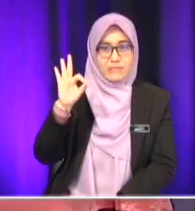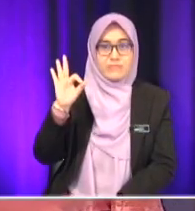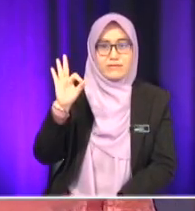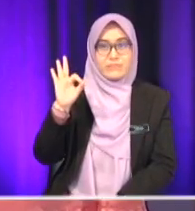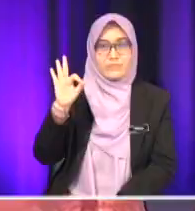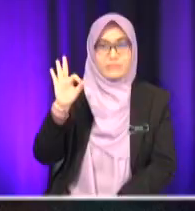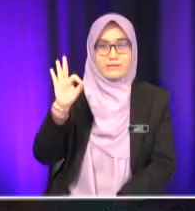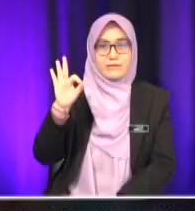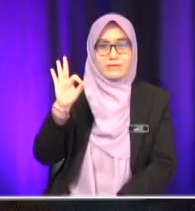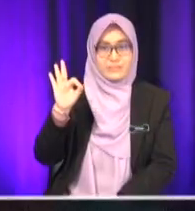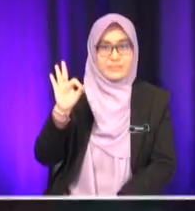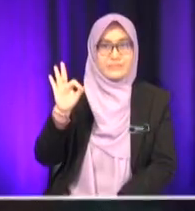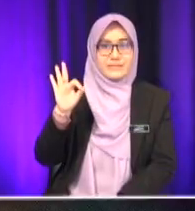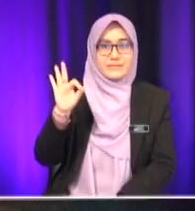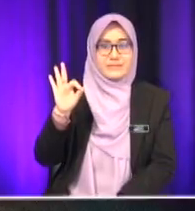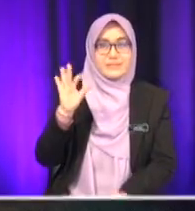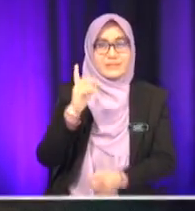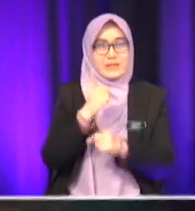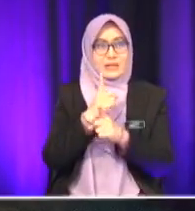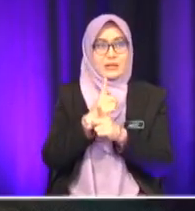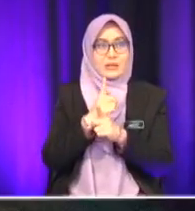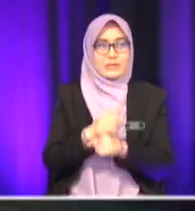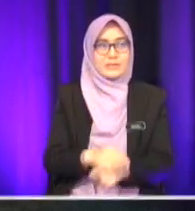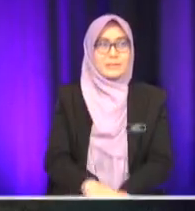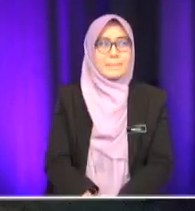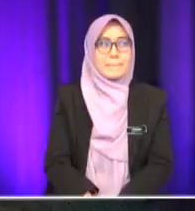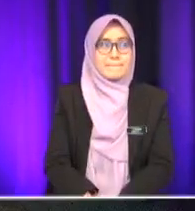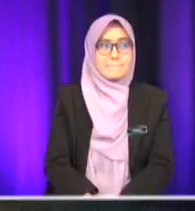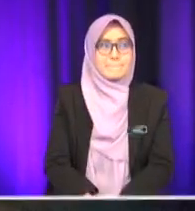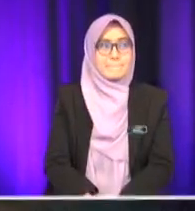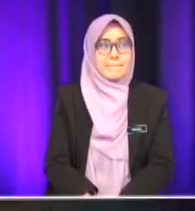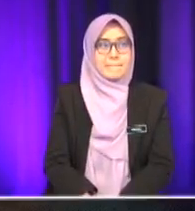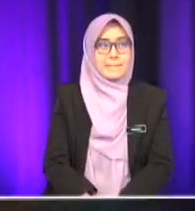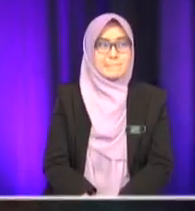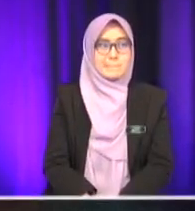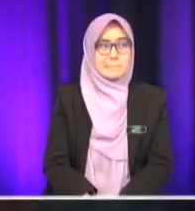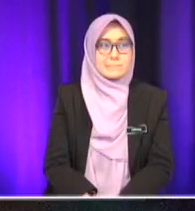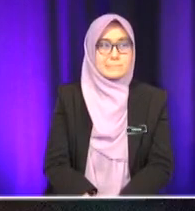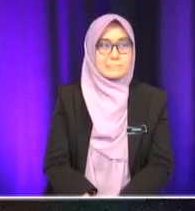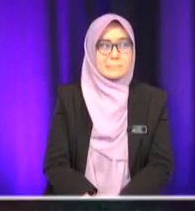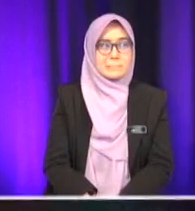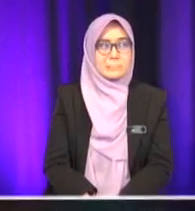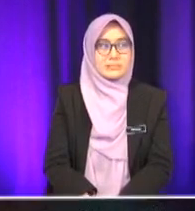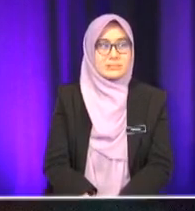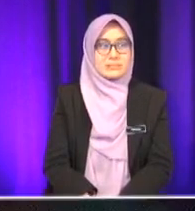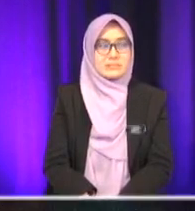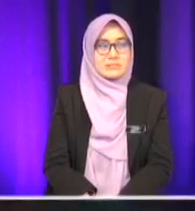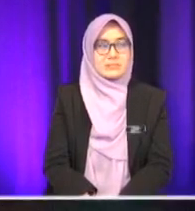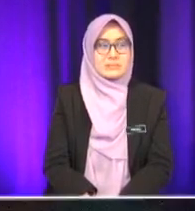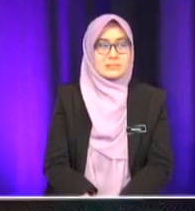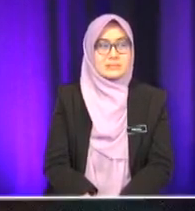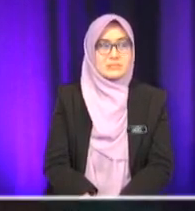Aha. So that's a mistake I've done Why- there where yeah, I just... Why? I didn't read the sentences before and after to find a